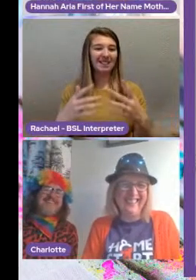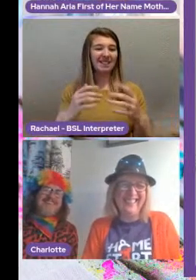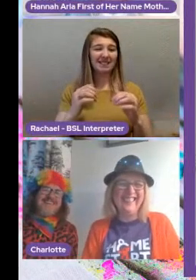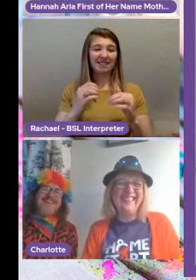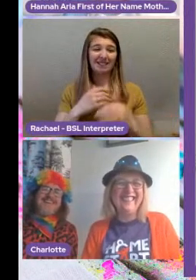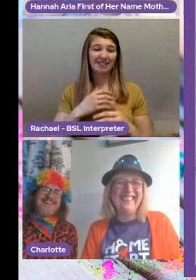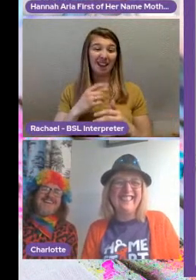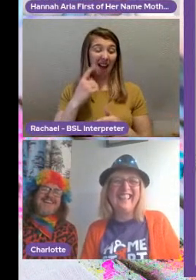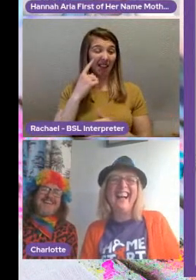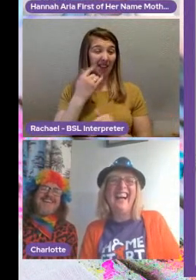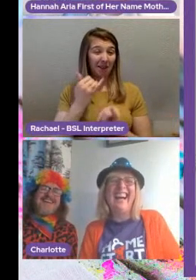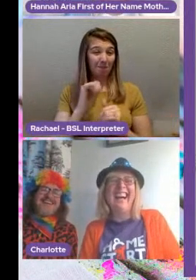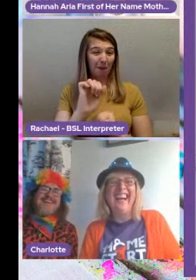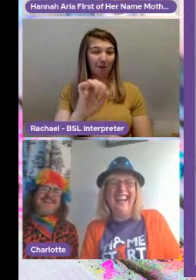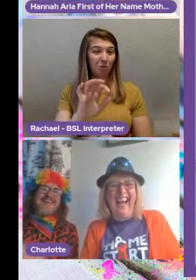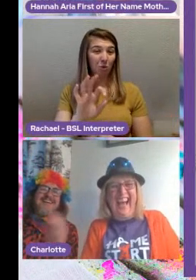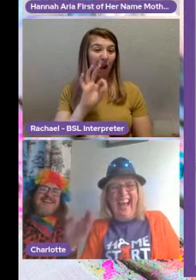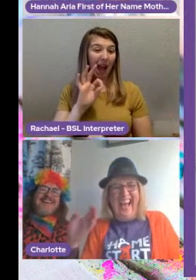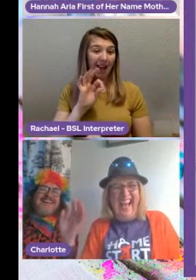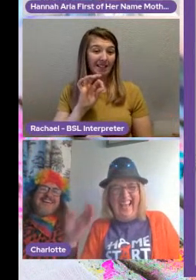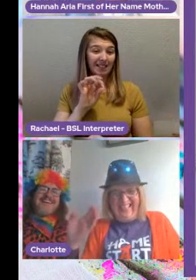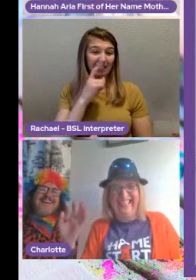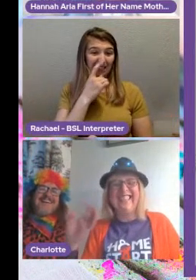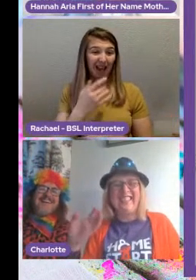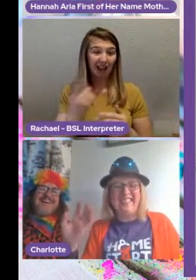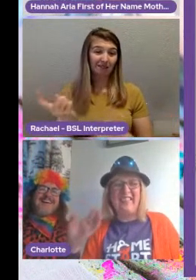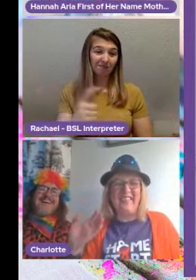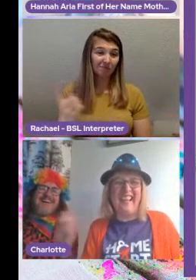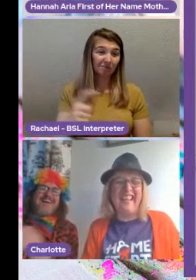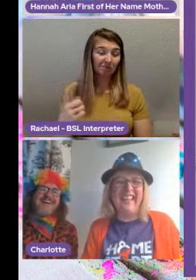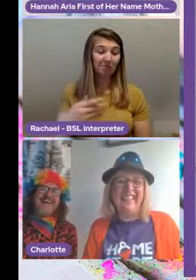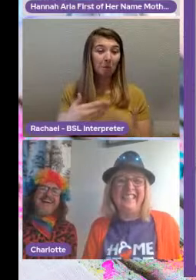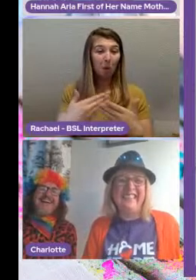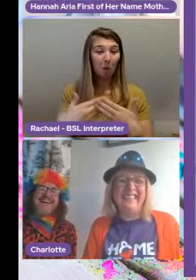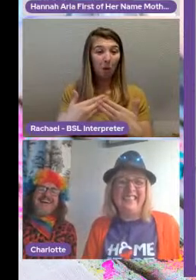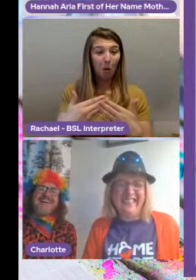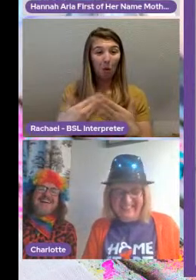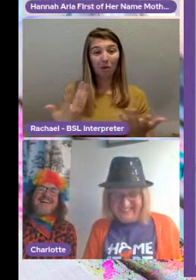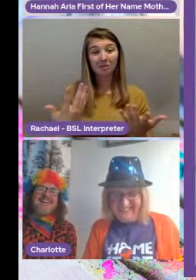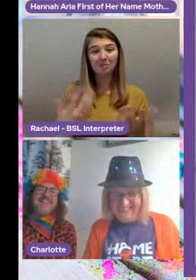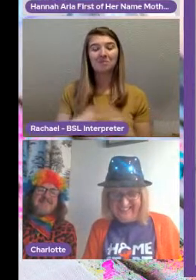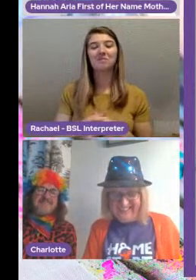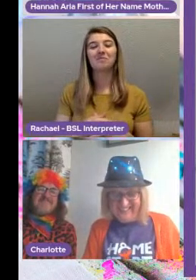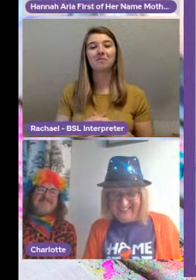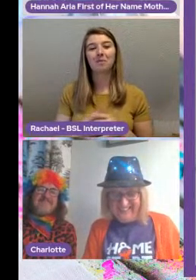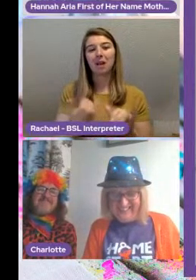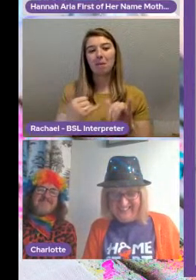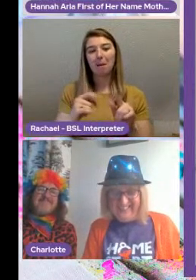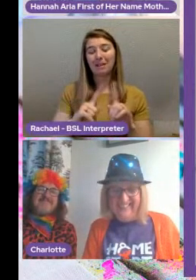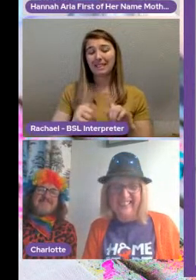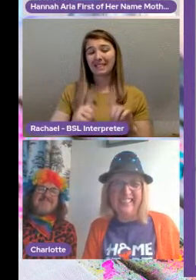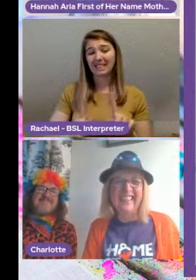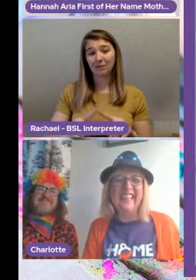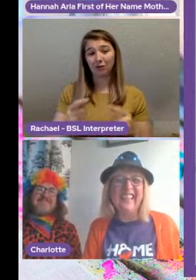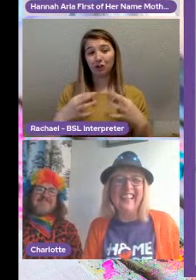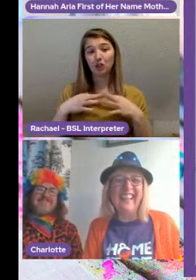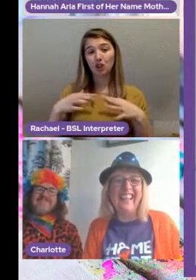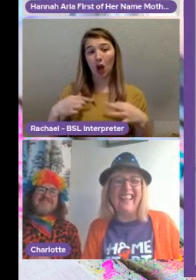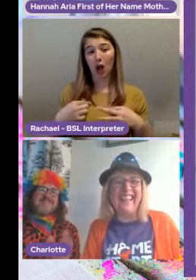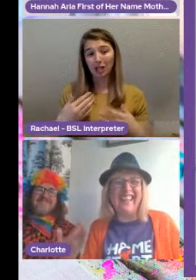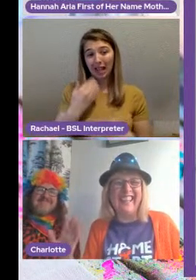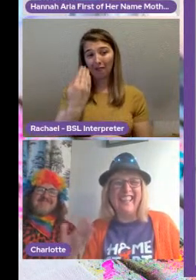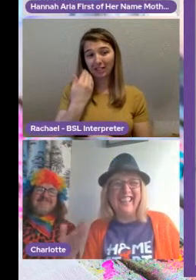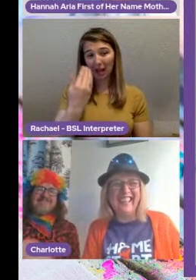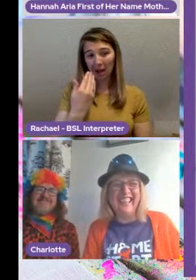have to bring your guests more regularly with a various range of epic shirts. No pressure,